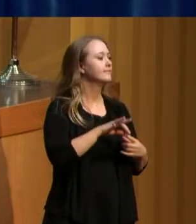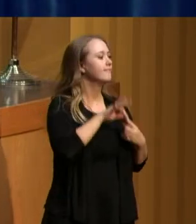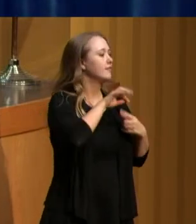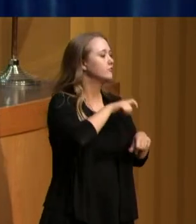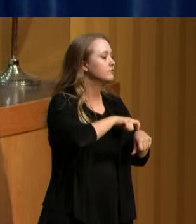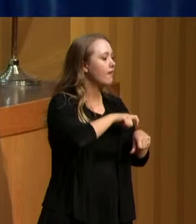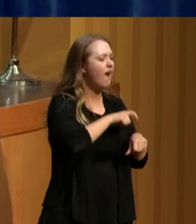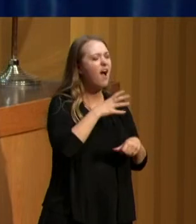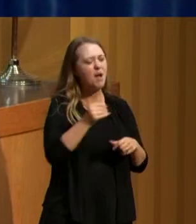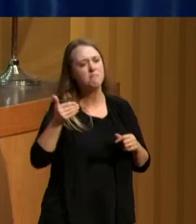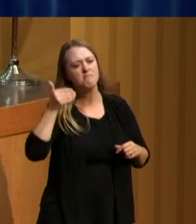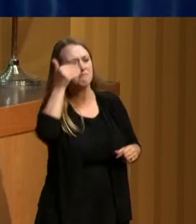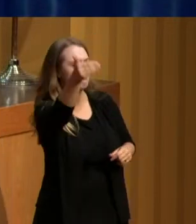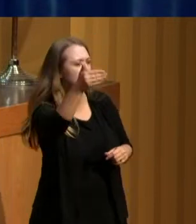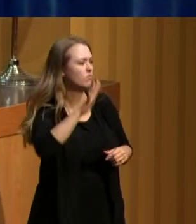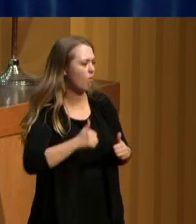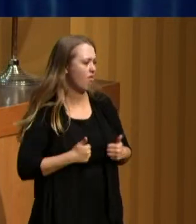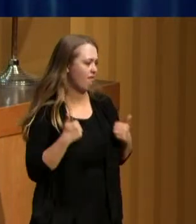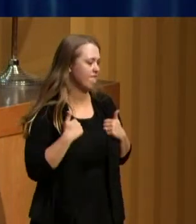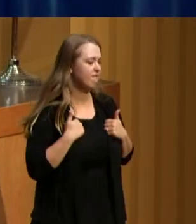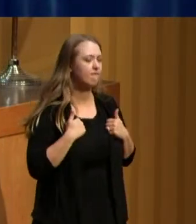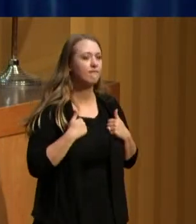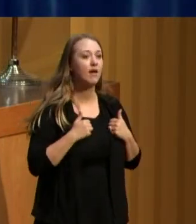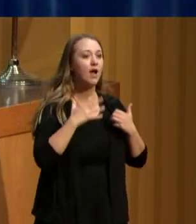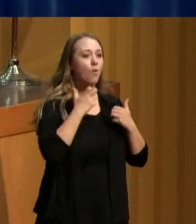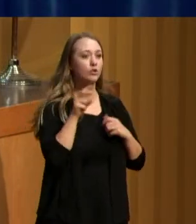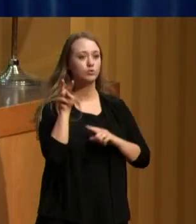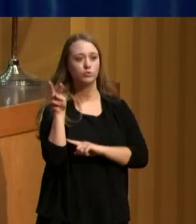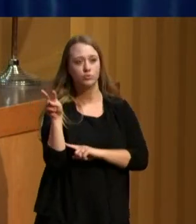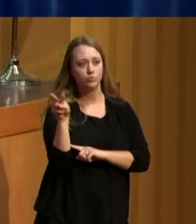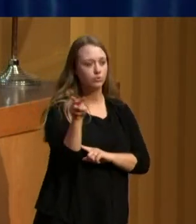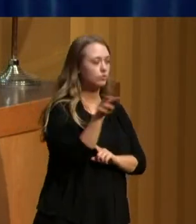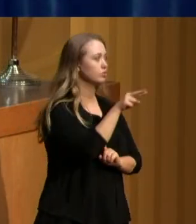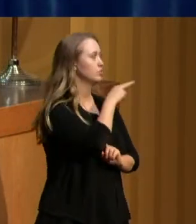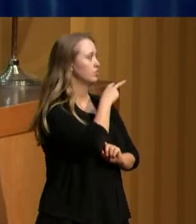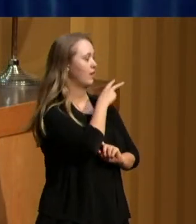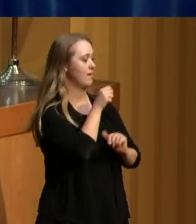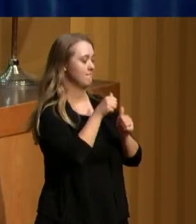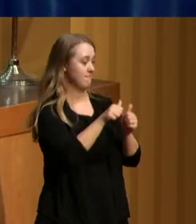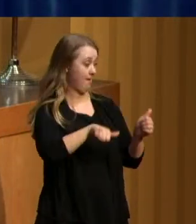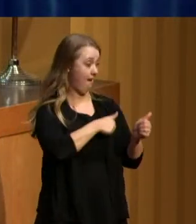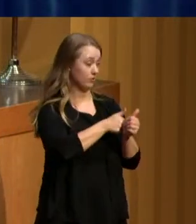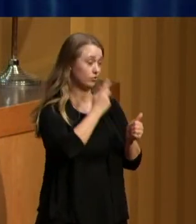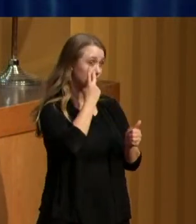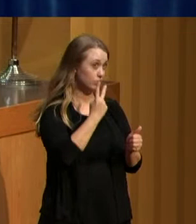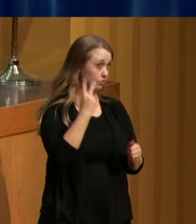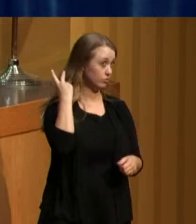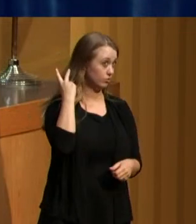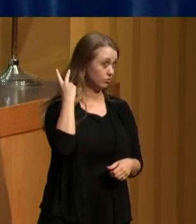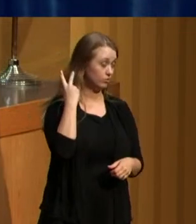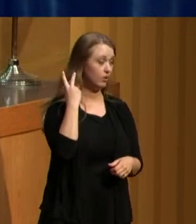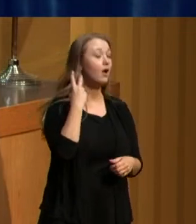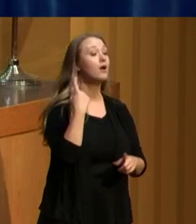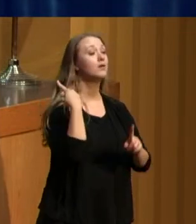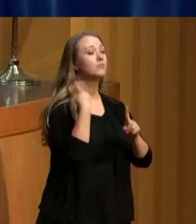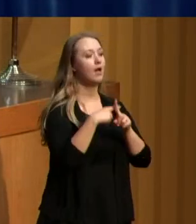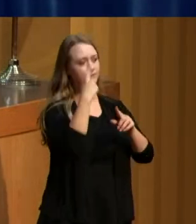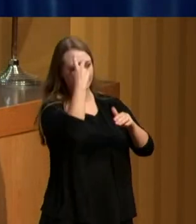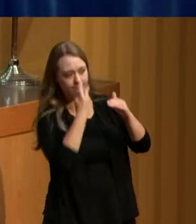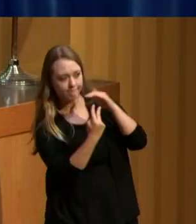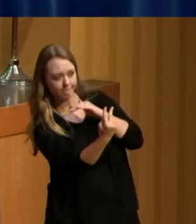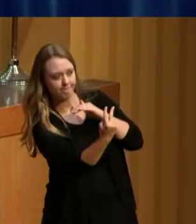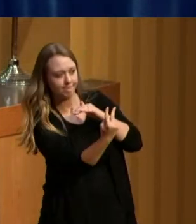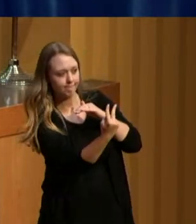today. I want you to look behind you and I want you to look ahead of you. Right? You look behind